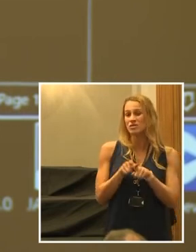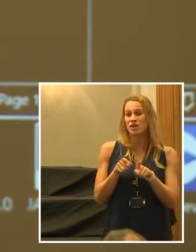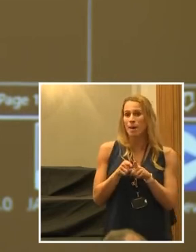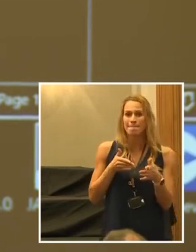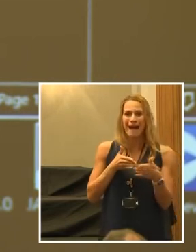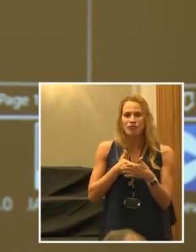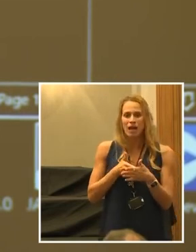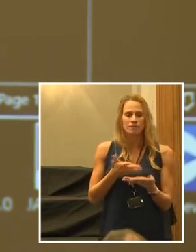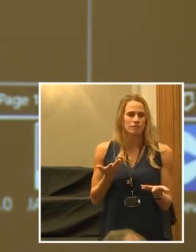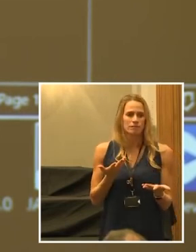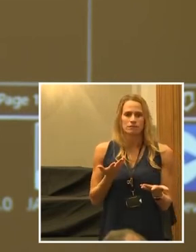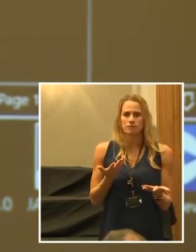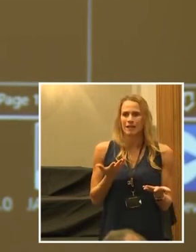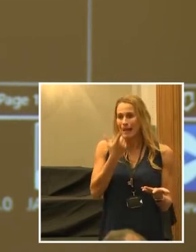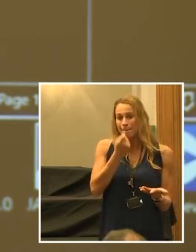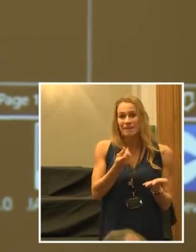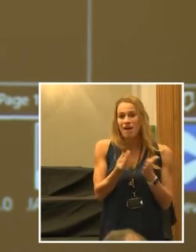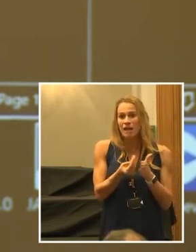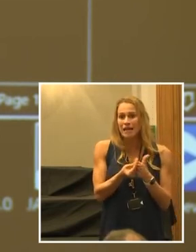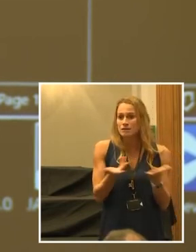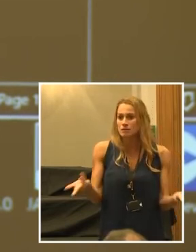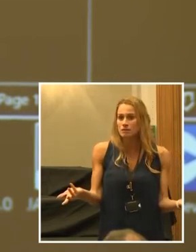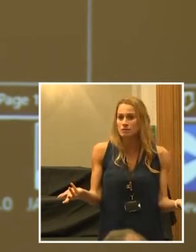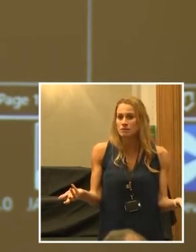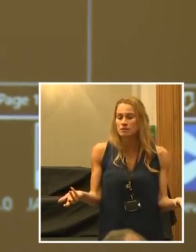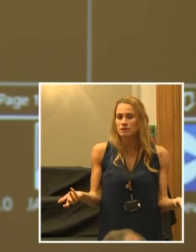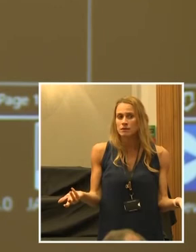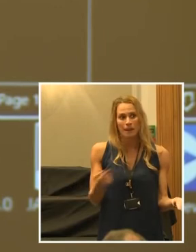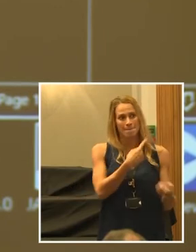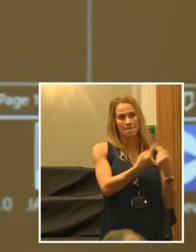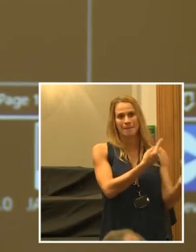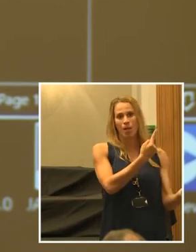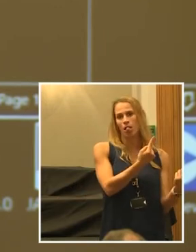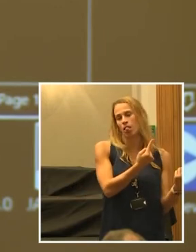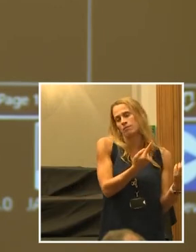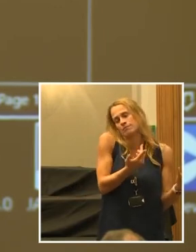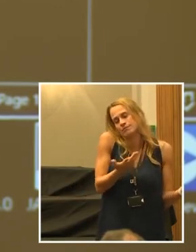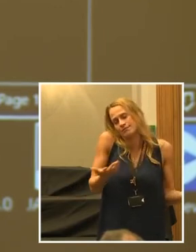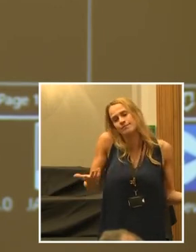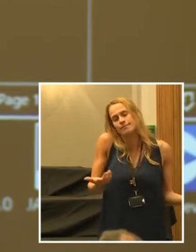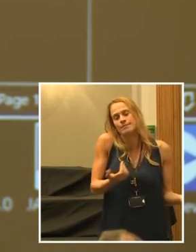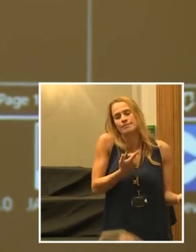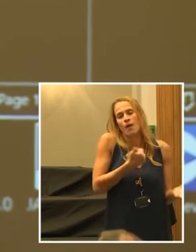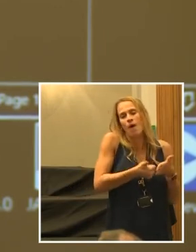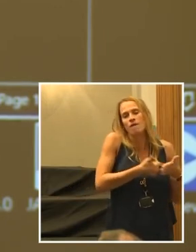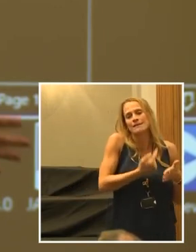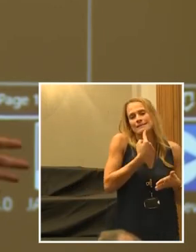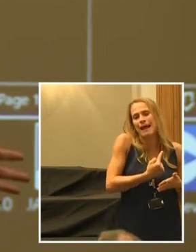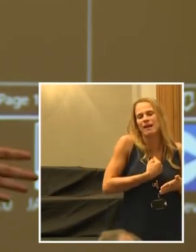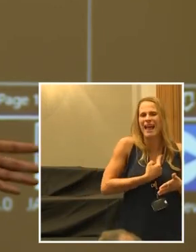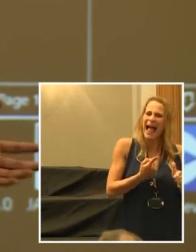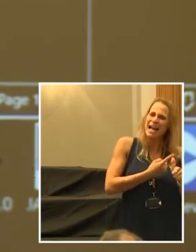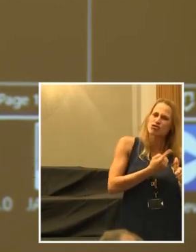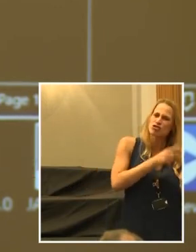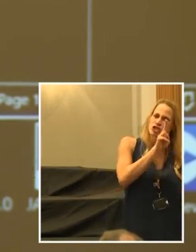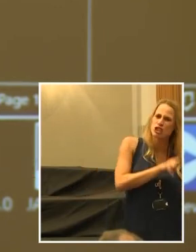ramps. Barrier could be finance. So another thing people often say to me, I wasn't sure if it's going to come up as a question, is, but Android's